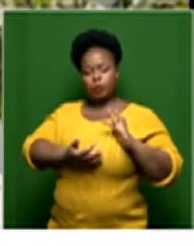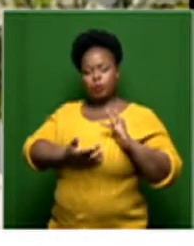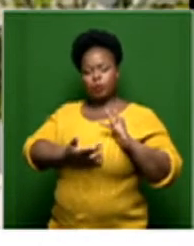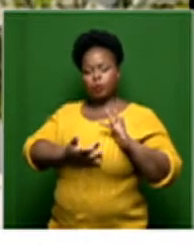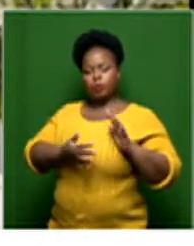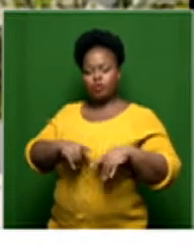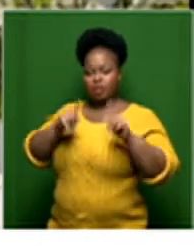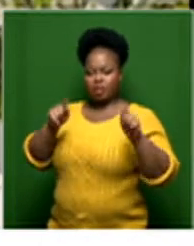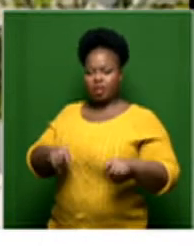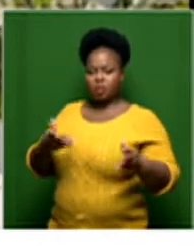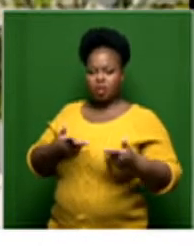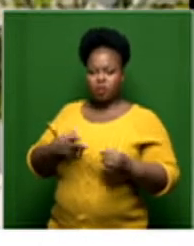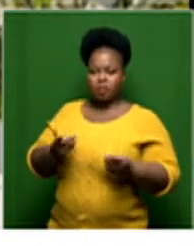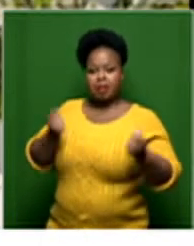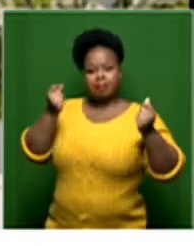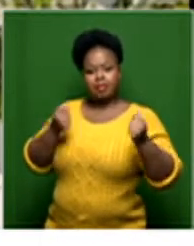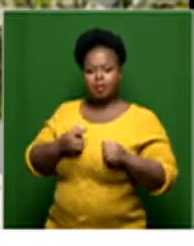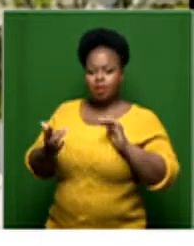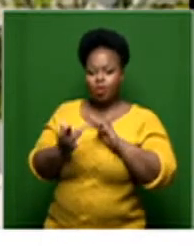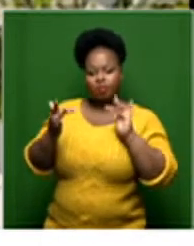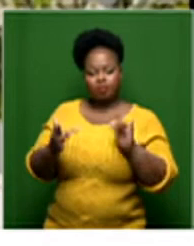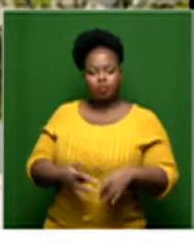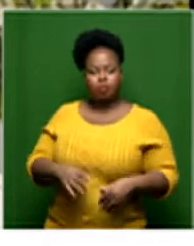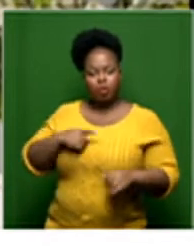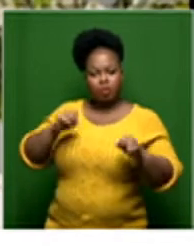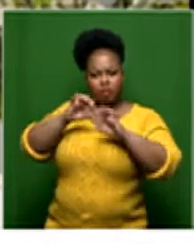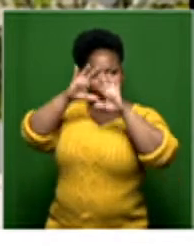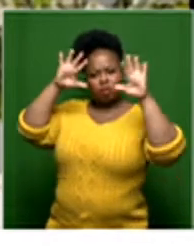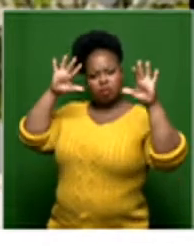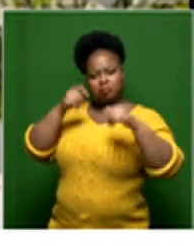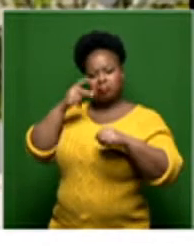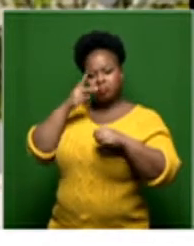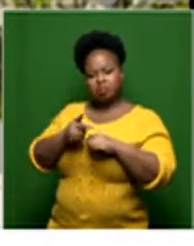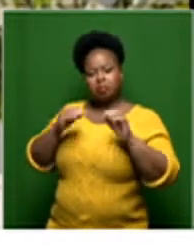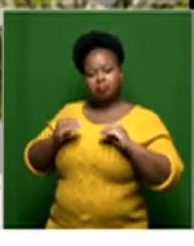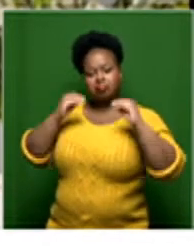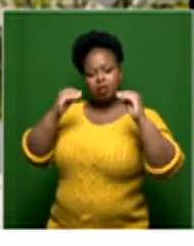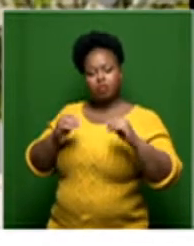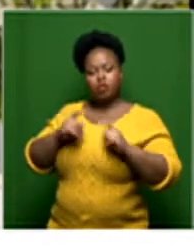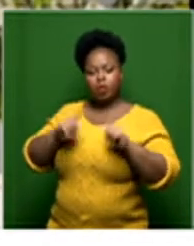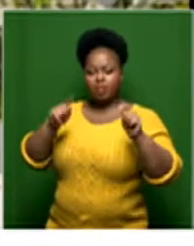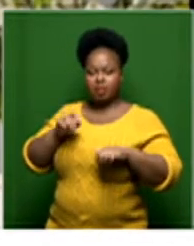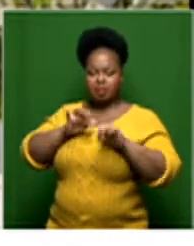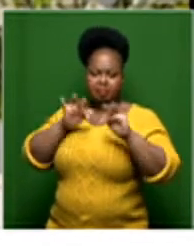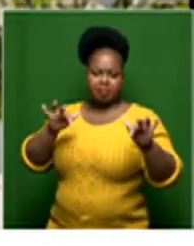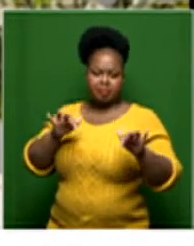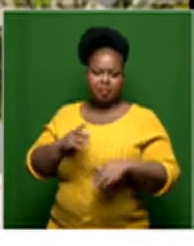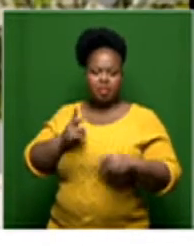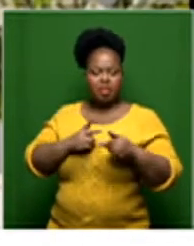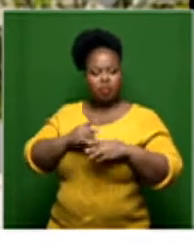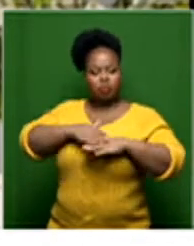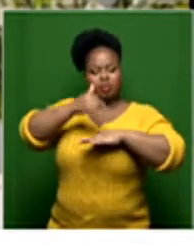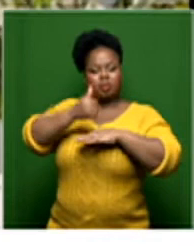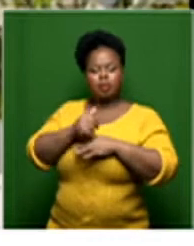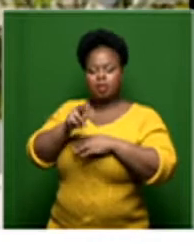theatre was an immediate connection. She had a vision of recognizing and promoting theatre people and setting up